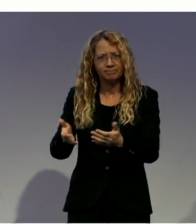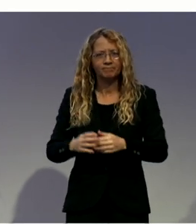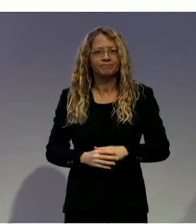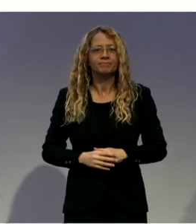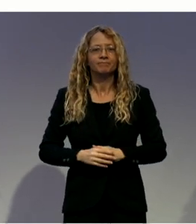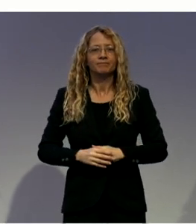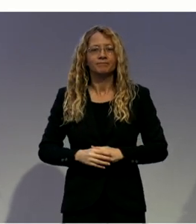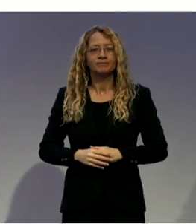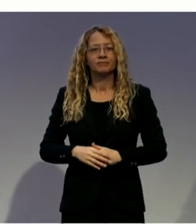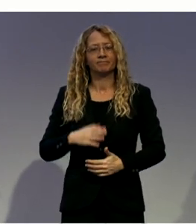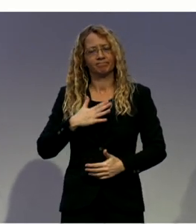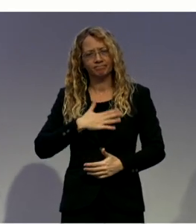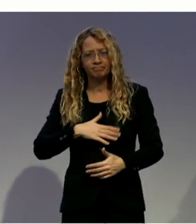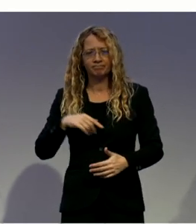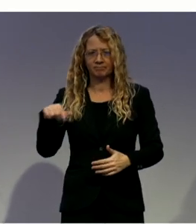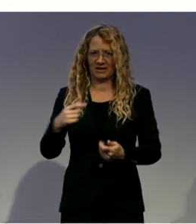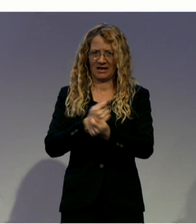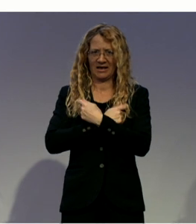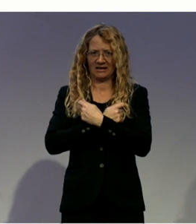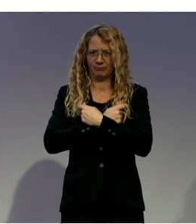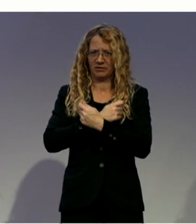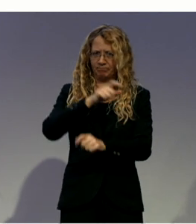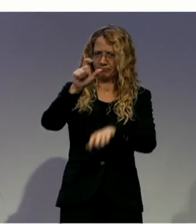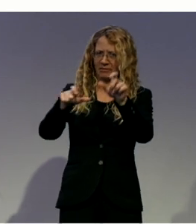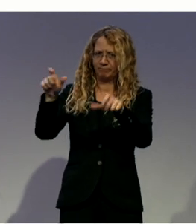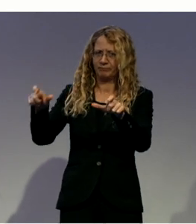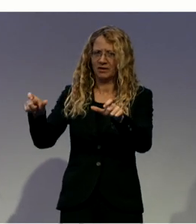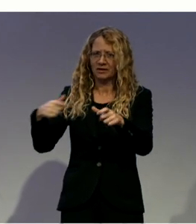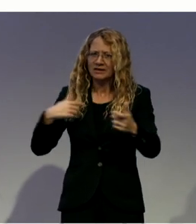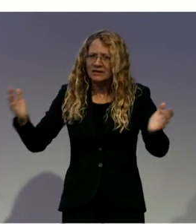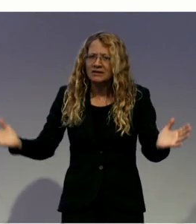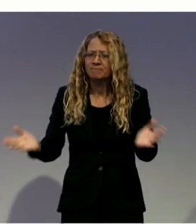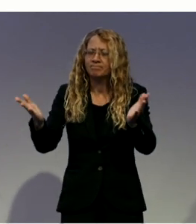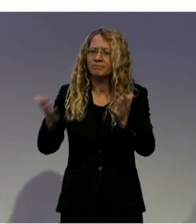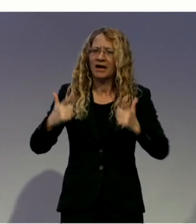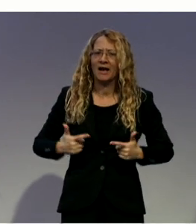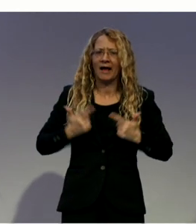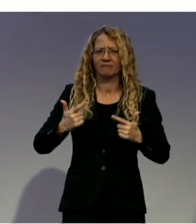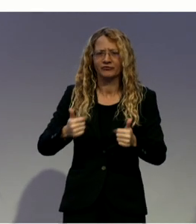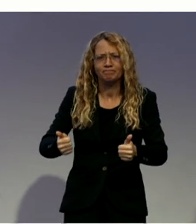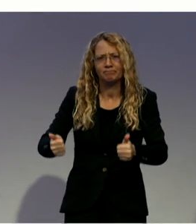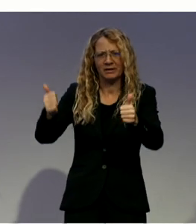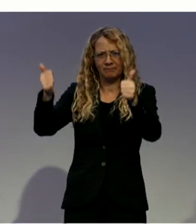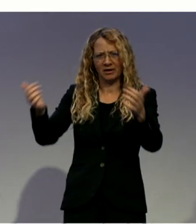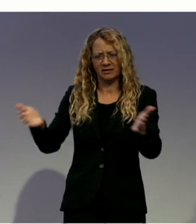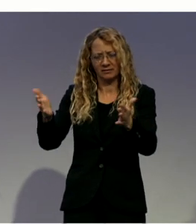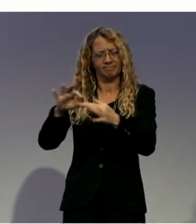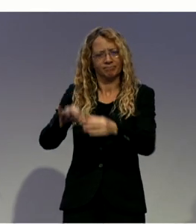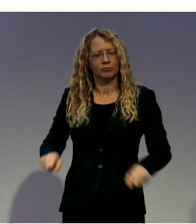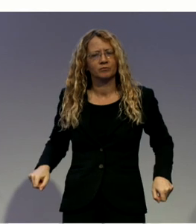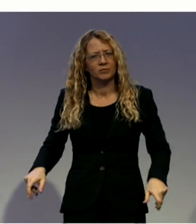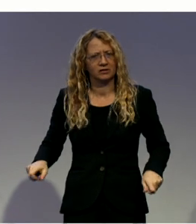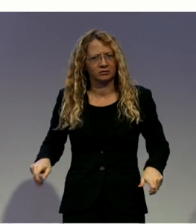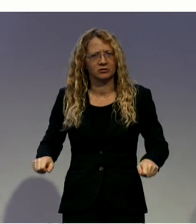live a decent life while being on a wheelchair. So during this journey, we went through a lot.